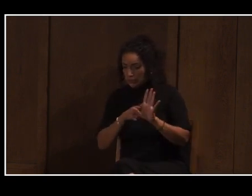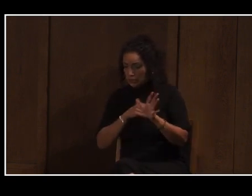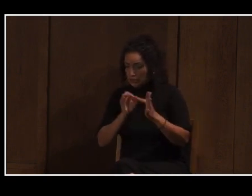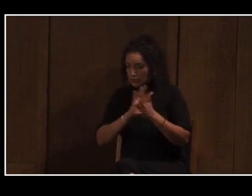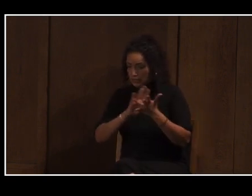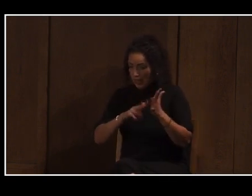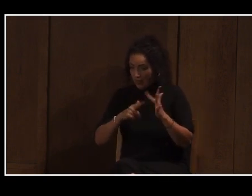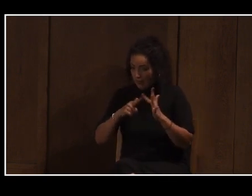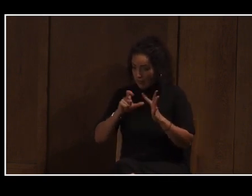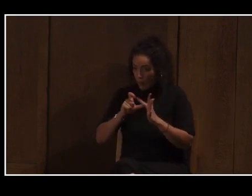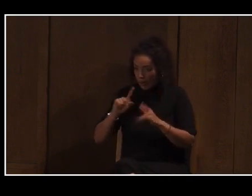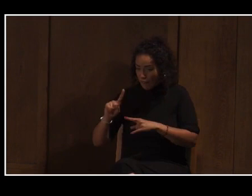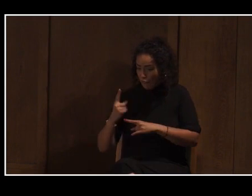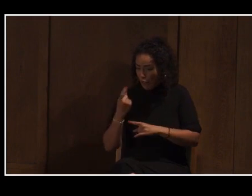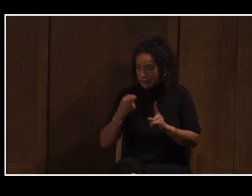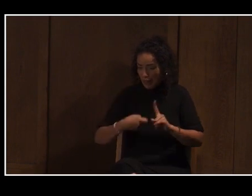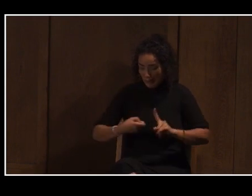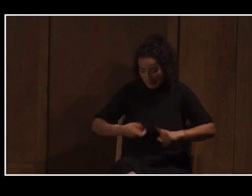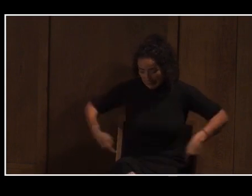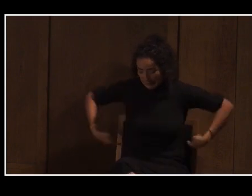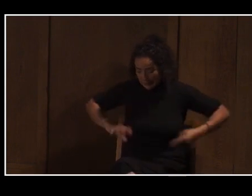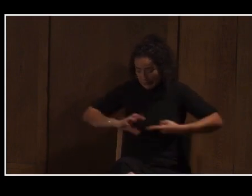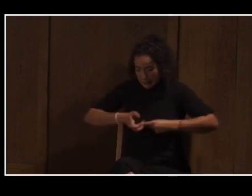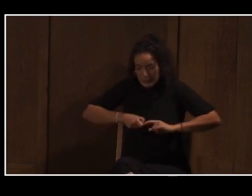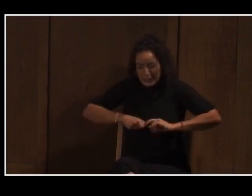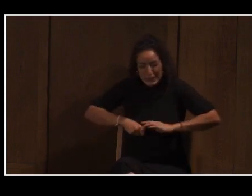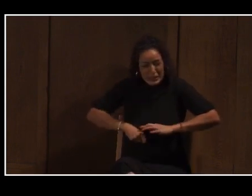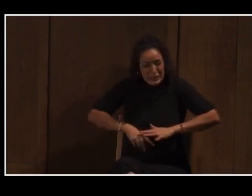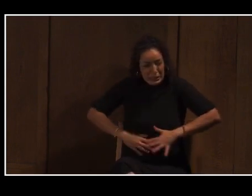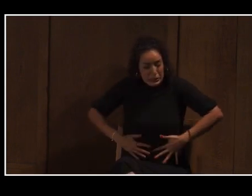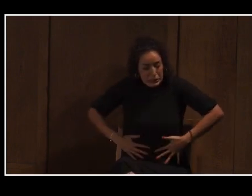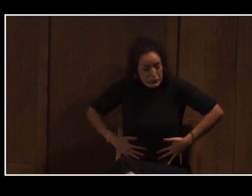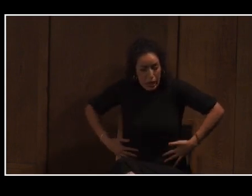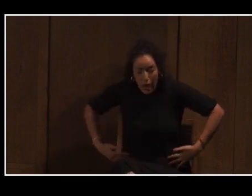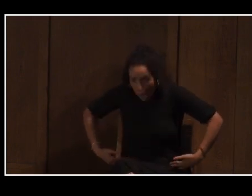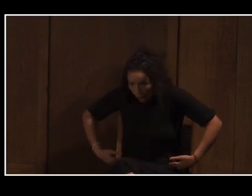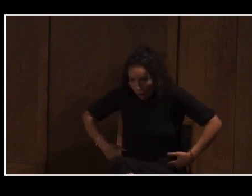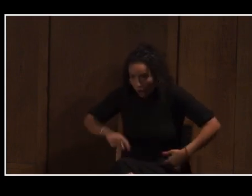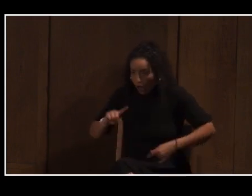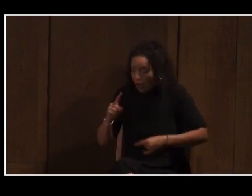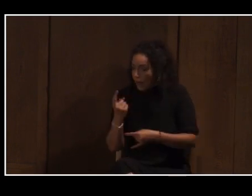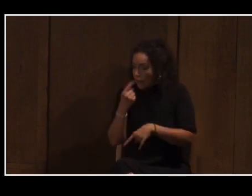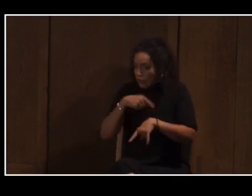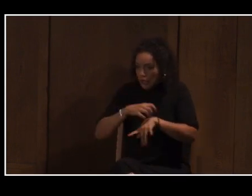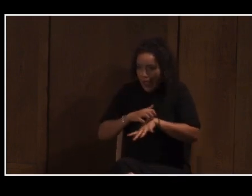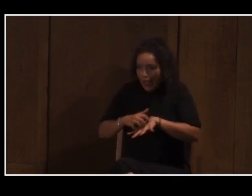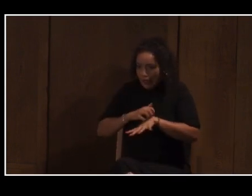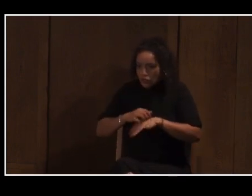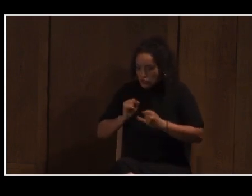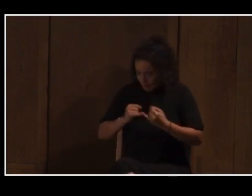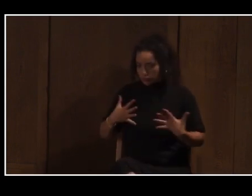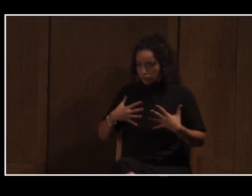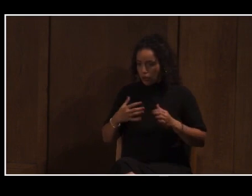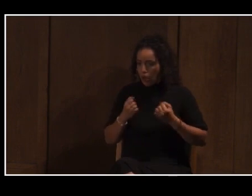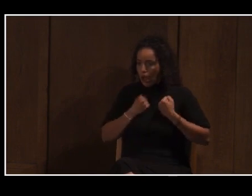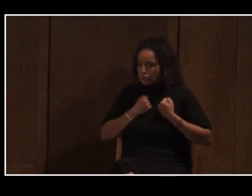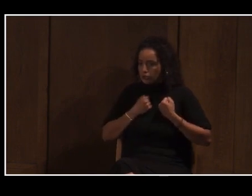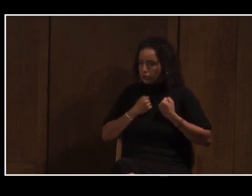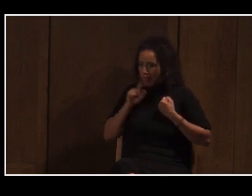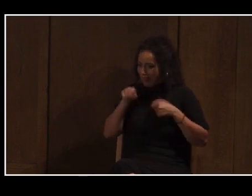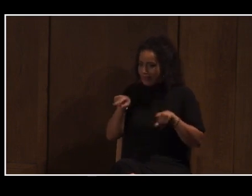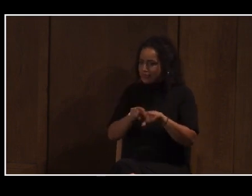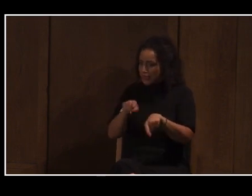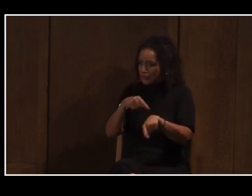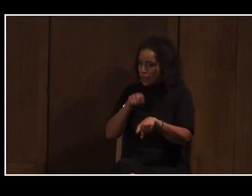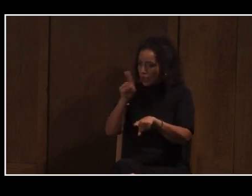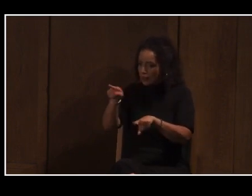stone for the first time in my life, and I developed allergies that I had never had. But think about the poetry. I mean, it's a brutal poetry of the